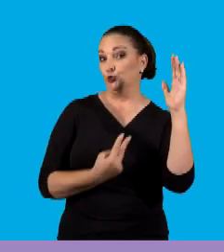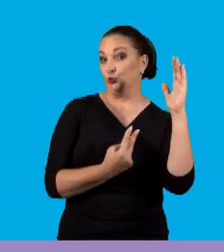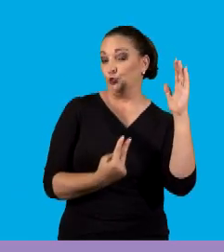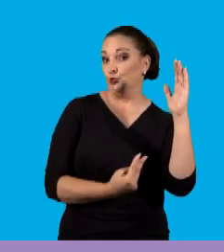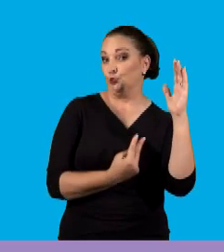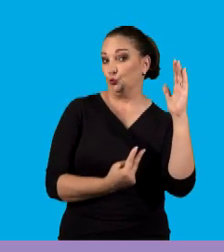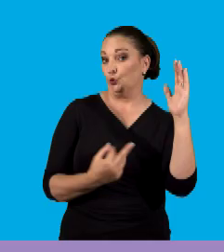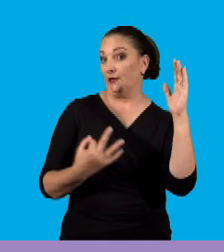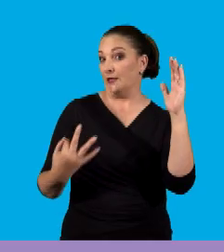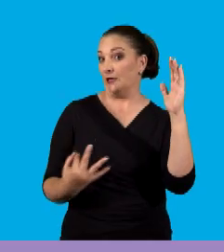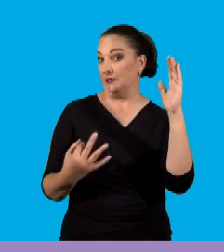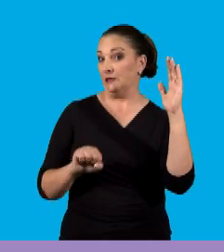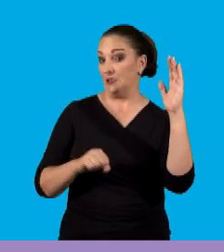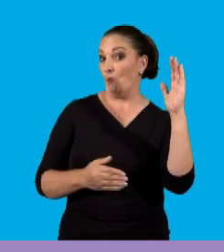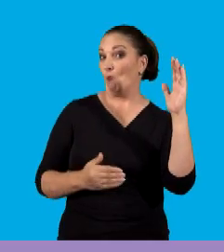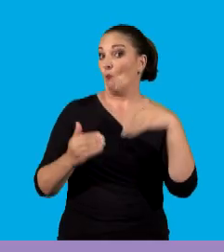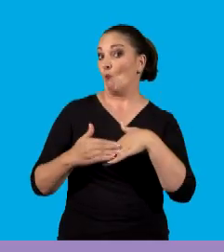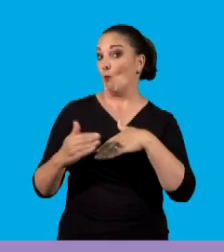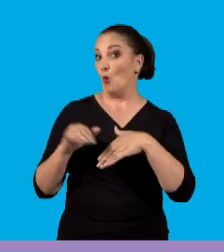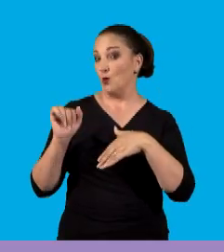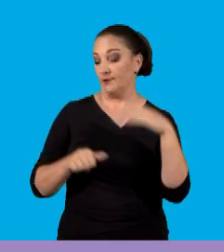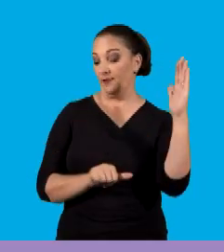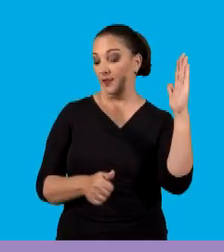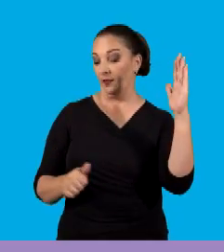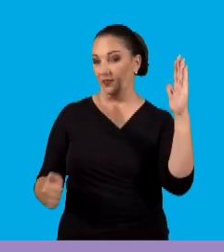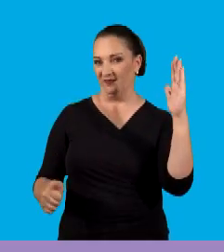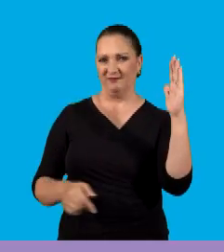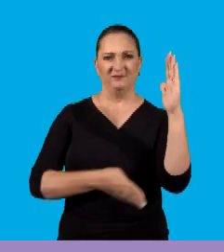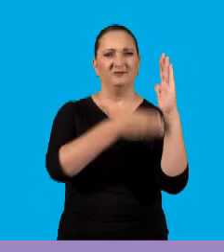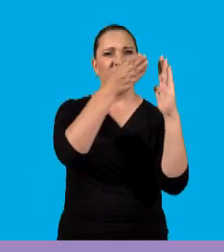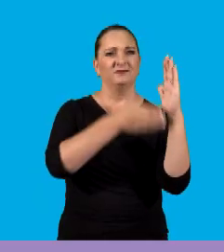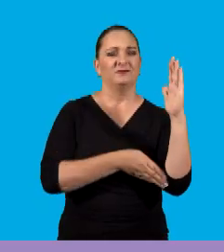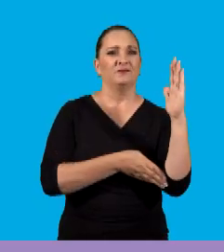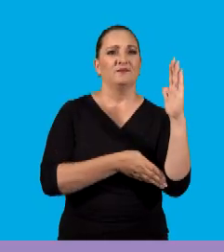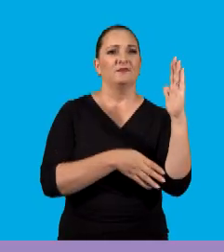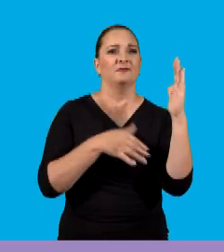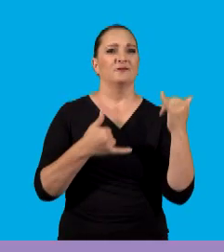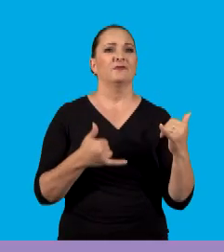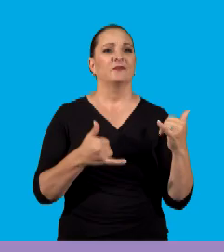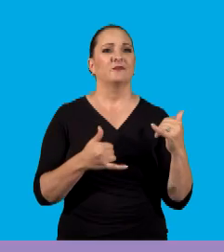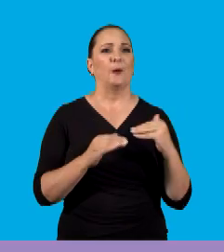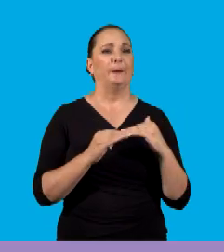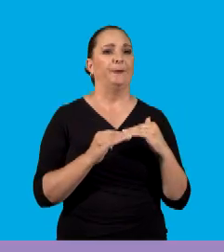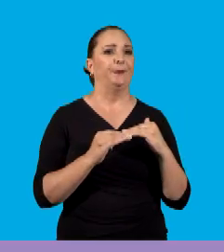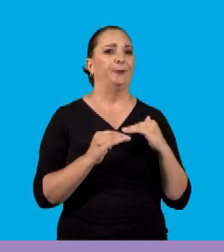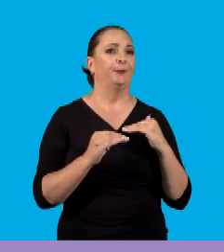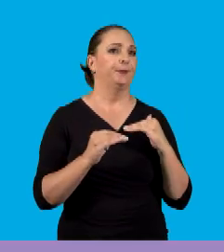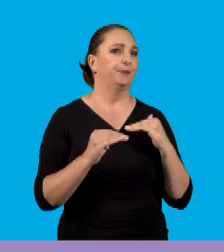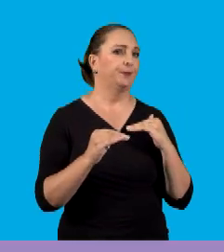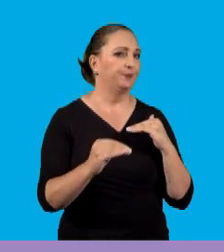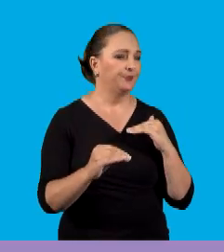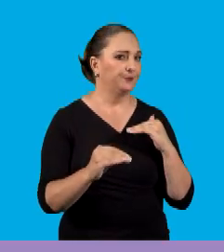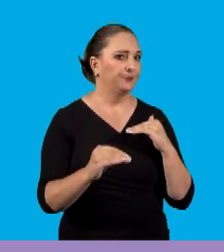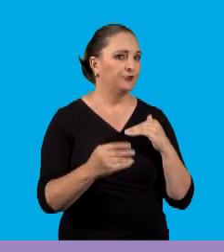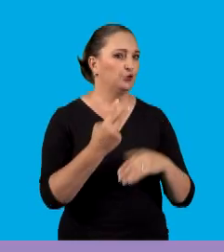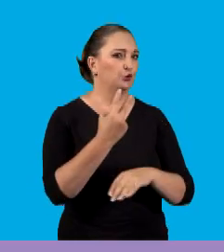2 to 3. But now, what has happened to our distance? Well, because our distance has remained the same,